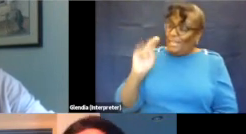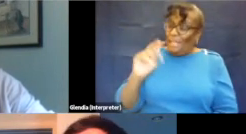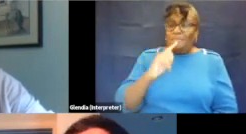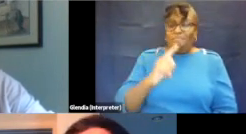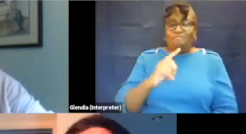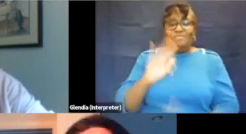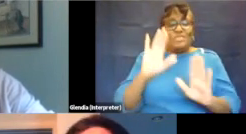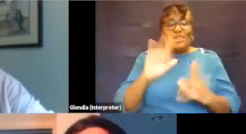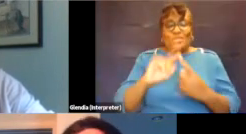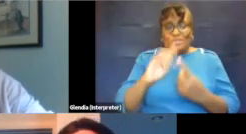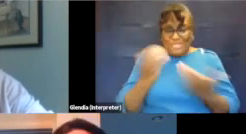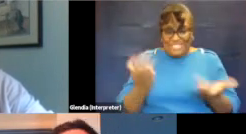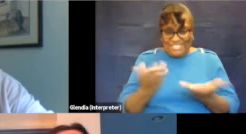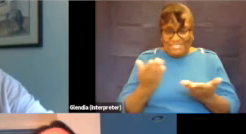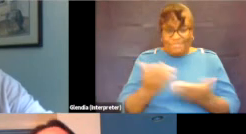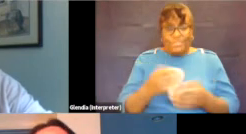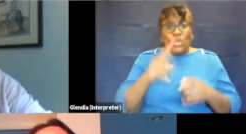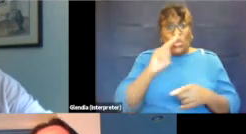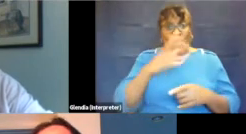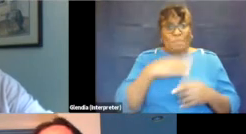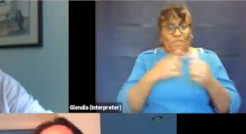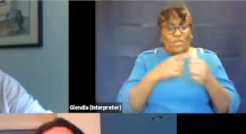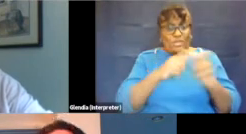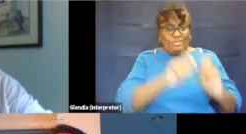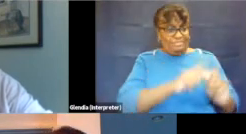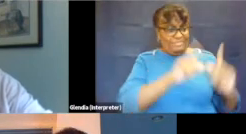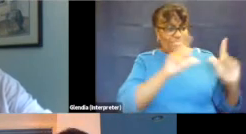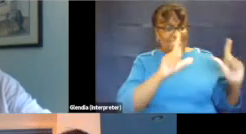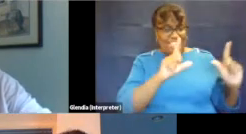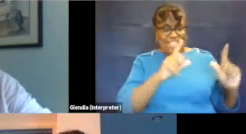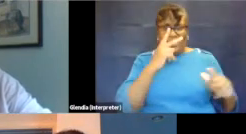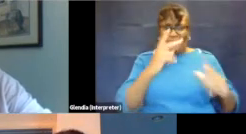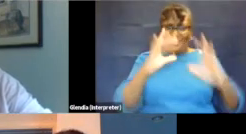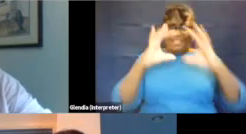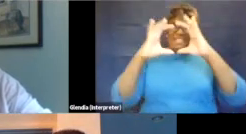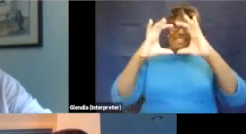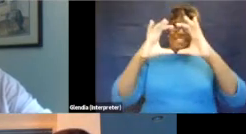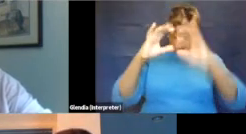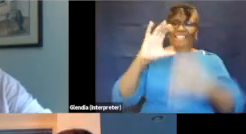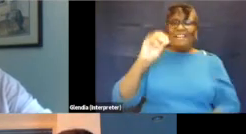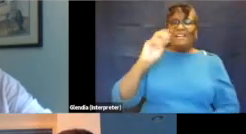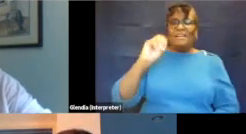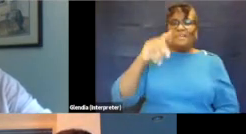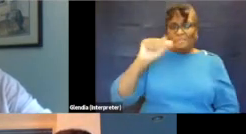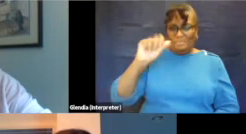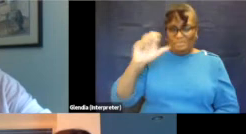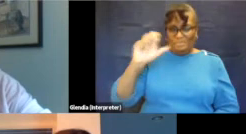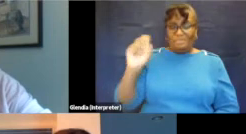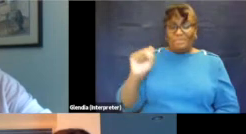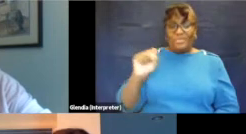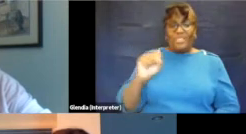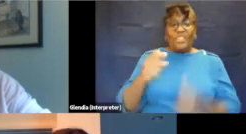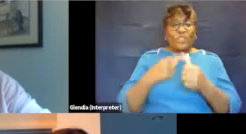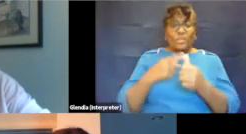As we look at my first slide, the object that I have on the screen is a compass. When your child's first identified with hearing loss, you may feel you're